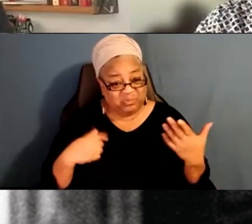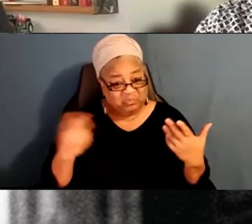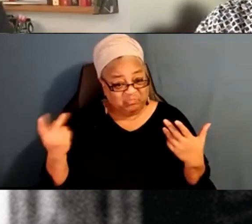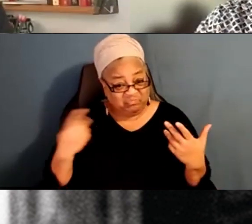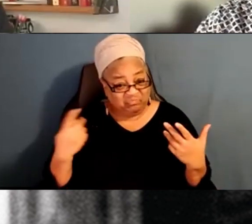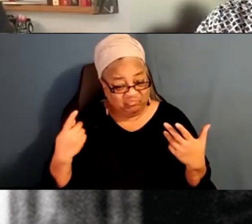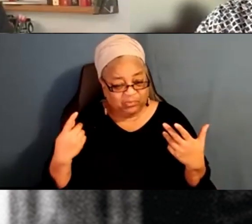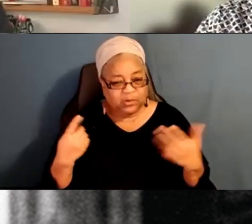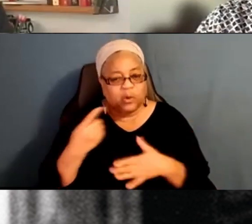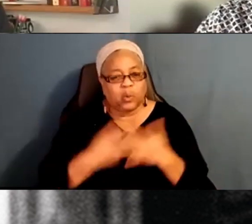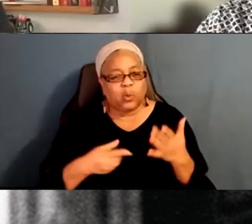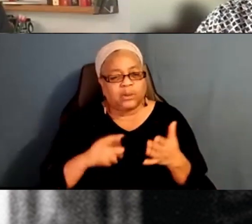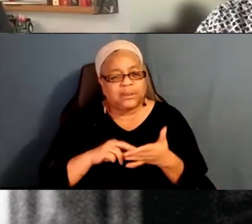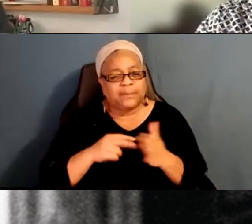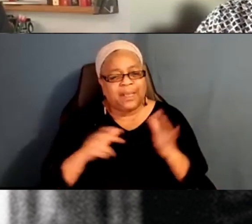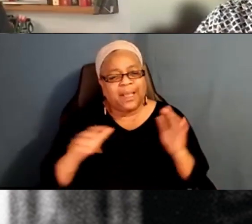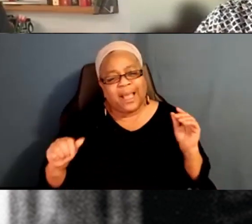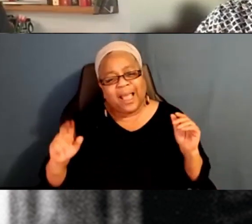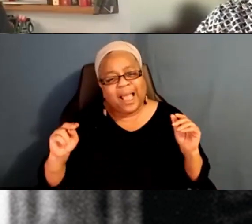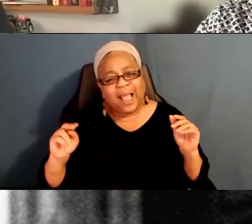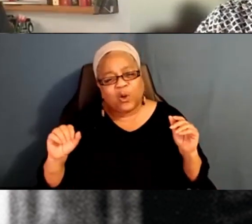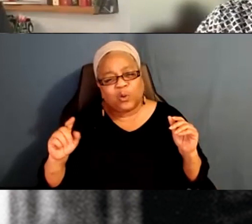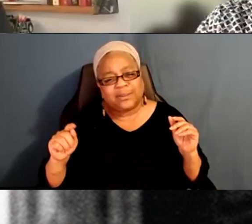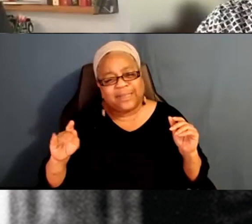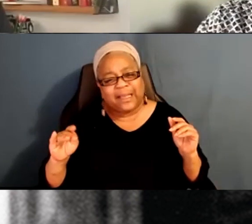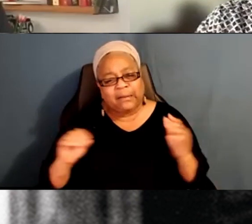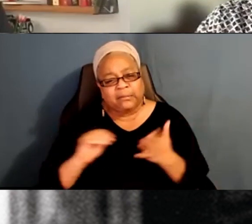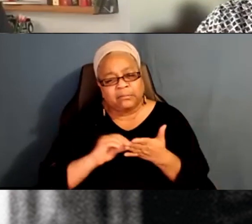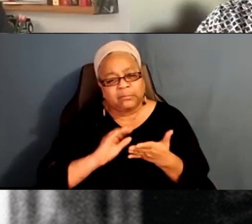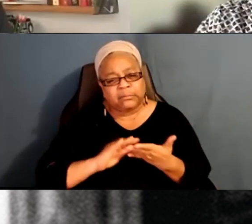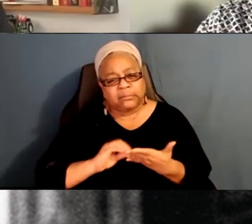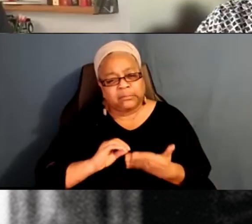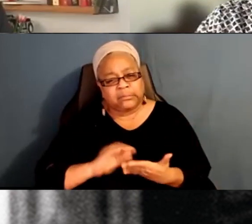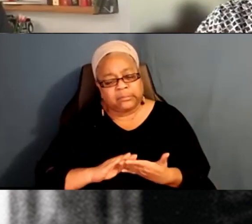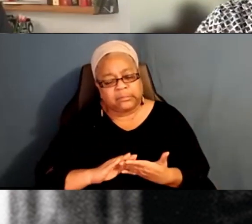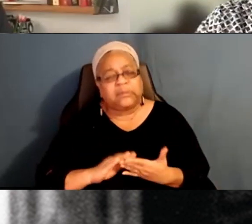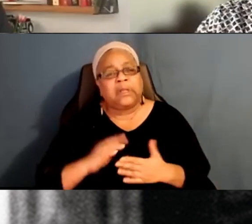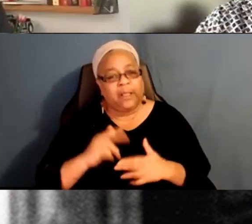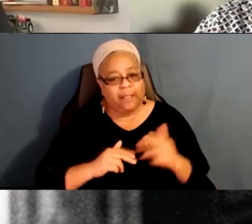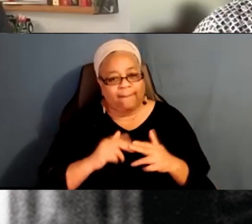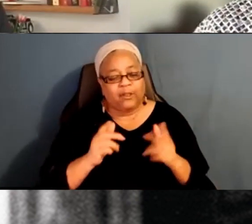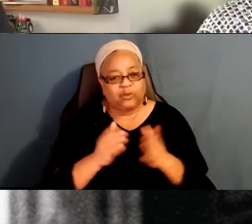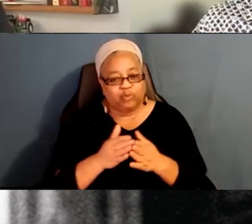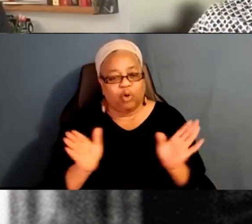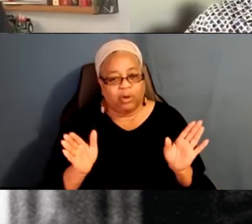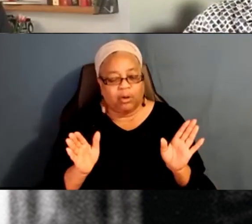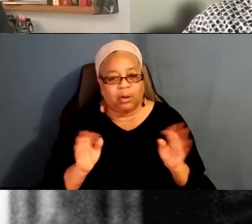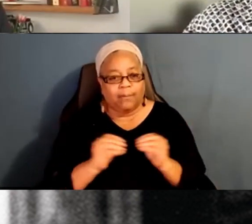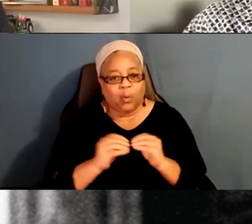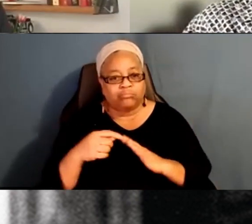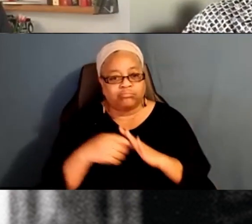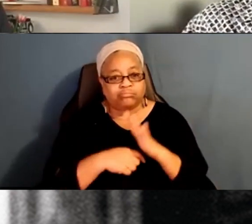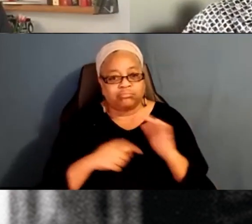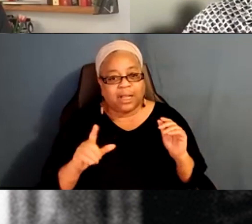to annotate? It means to build a broader, more capacious lexicon that will allow us to